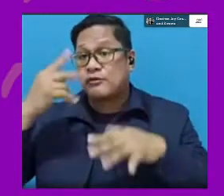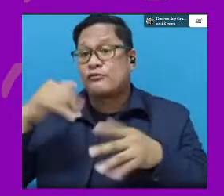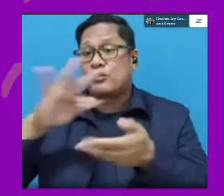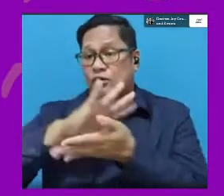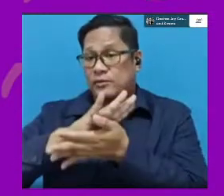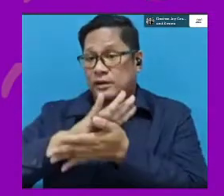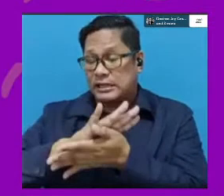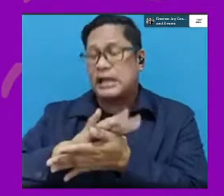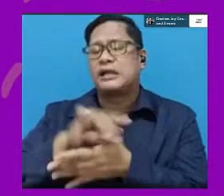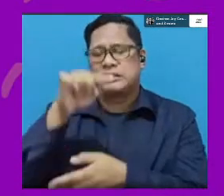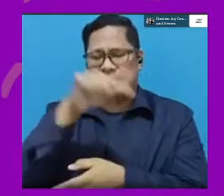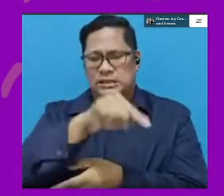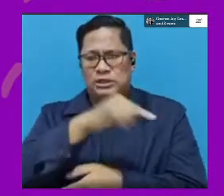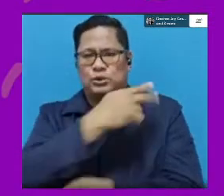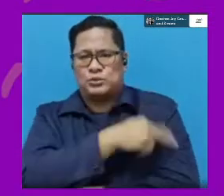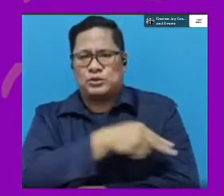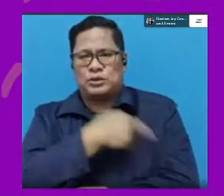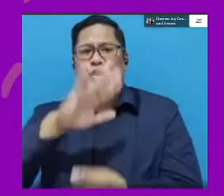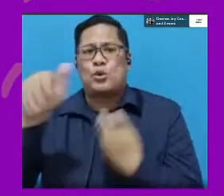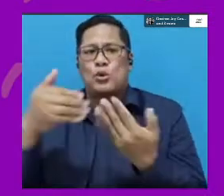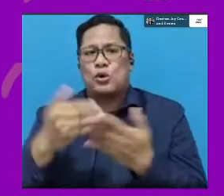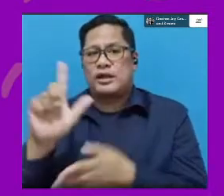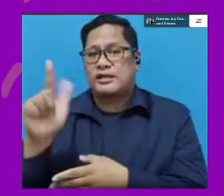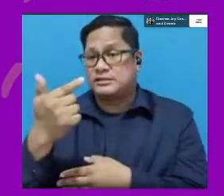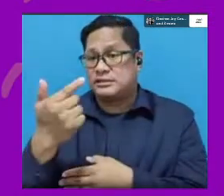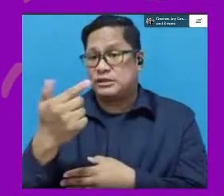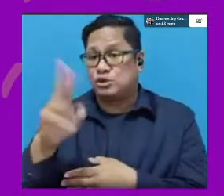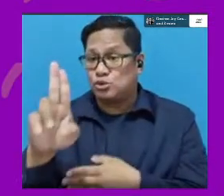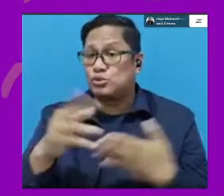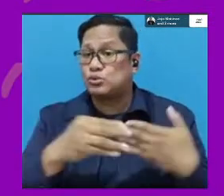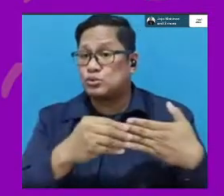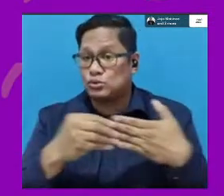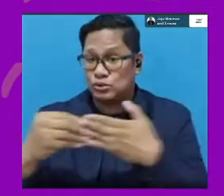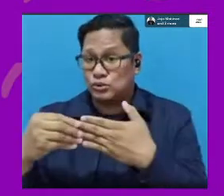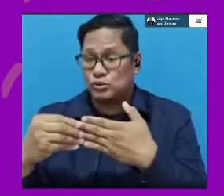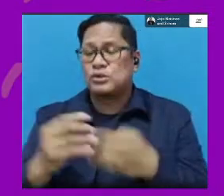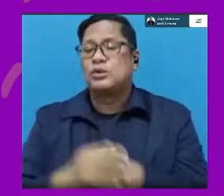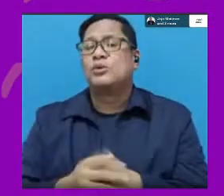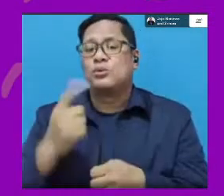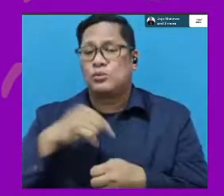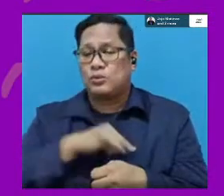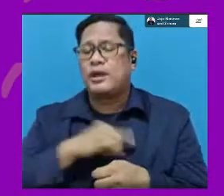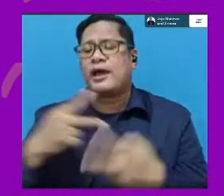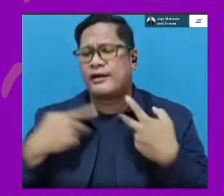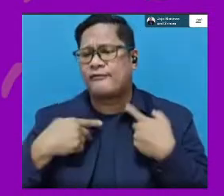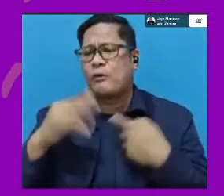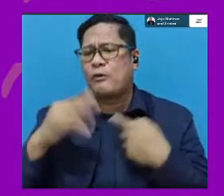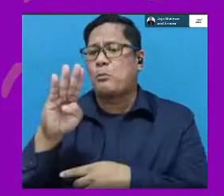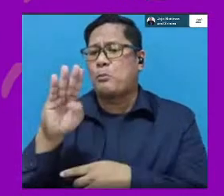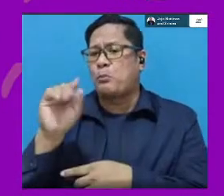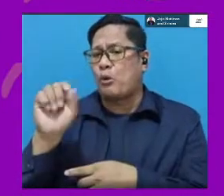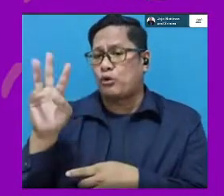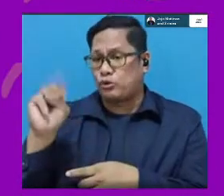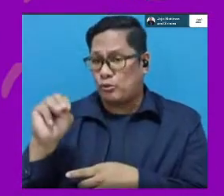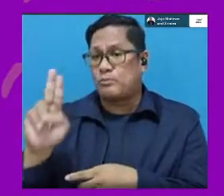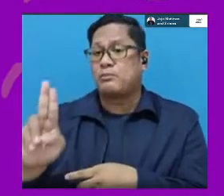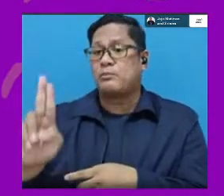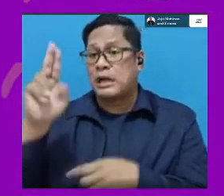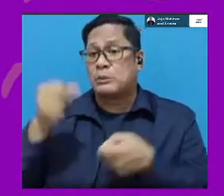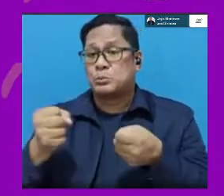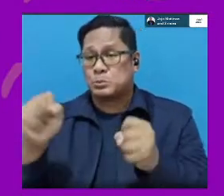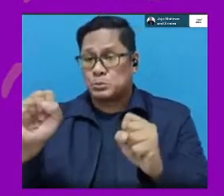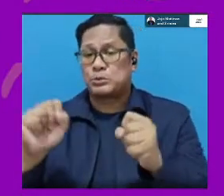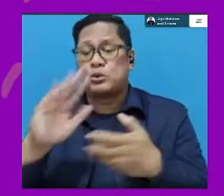hospitals are all LGU-led. So, we followed po the bottom-up strategy. So, meaning po, all